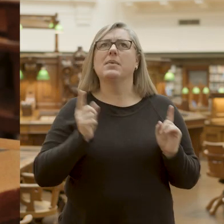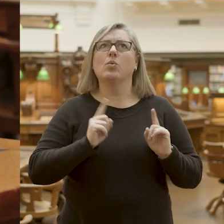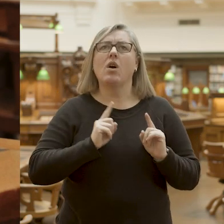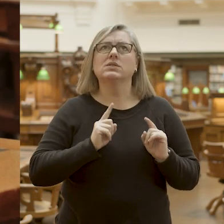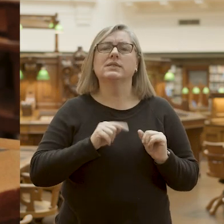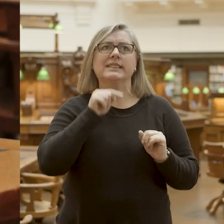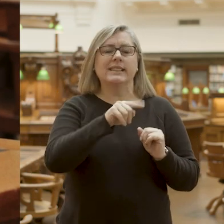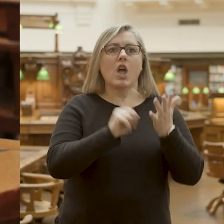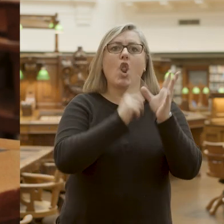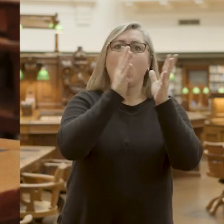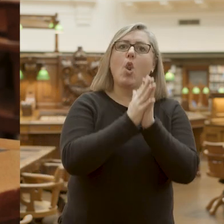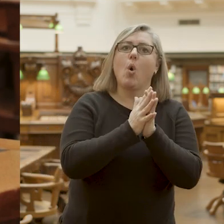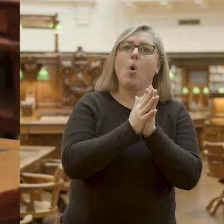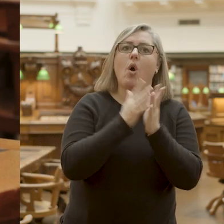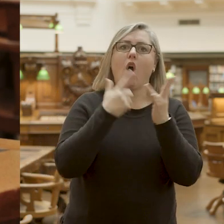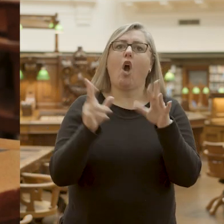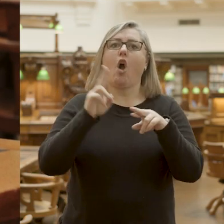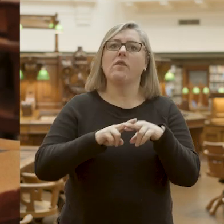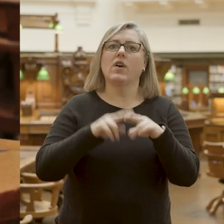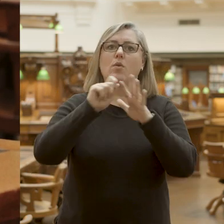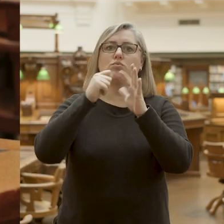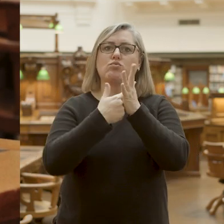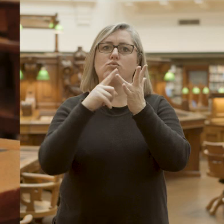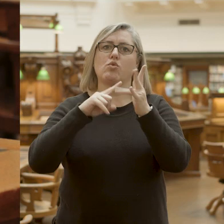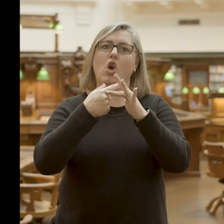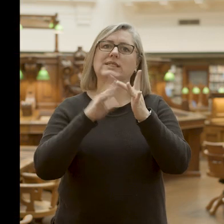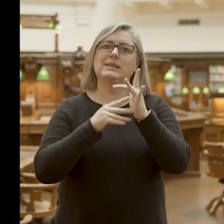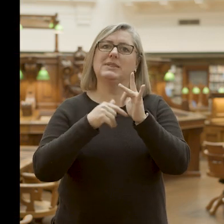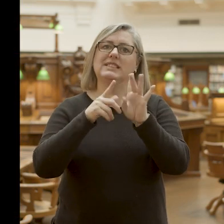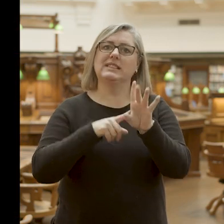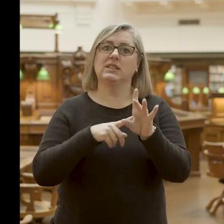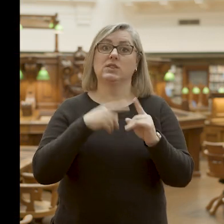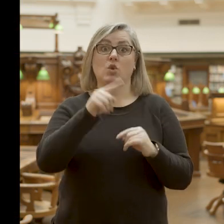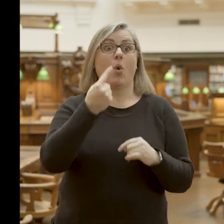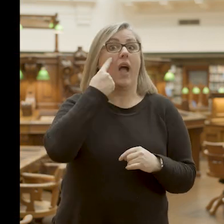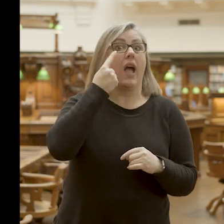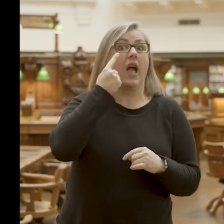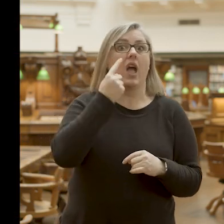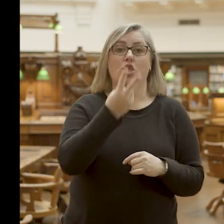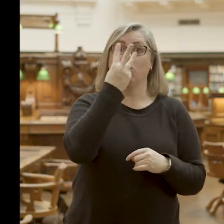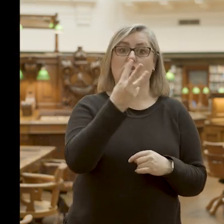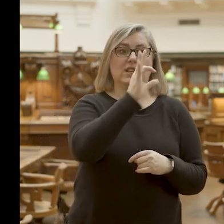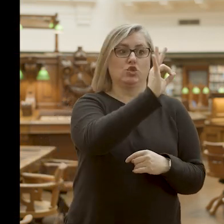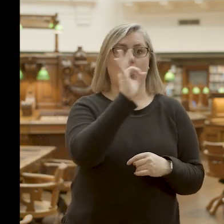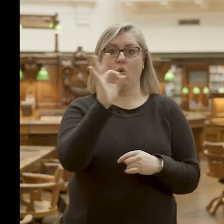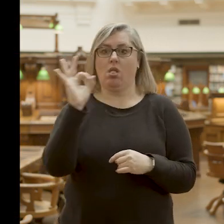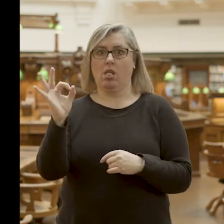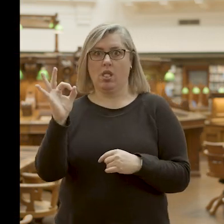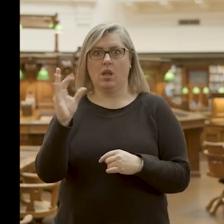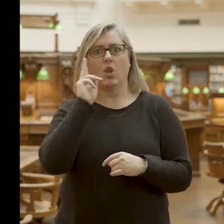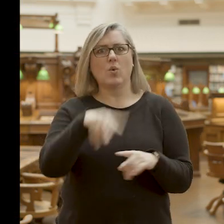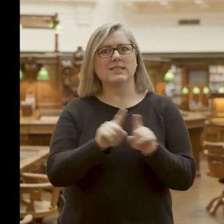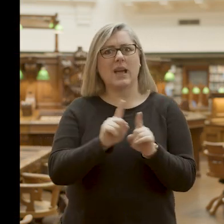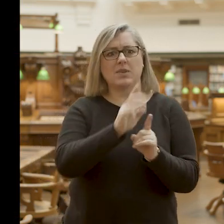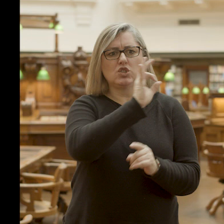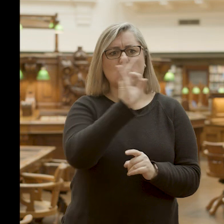There is the law of proximity. So if you have a look at these three circles, they look like three circles, but there's